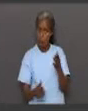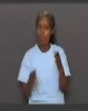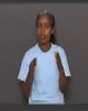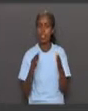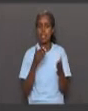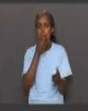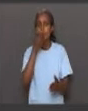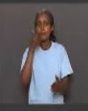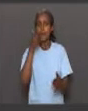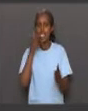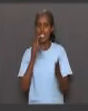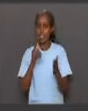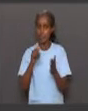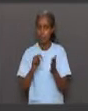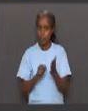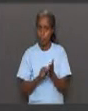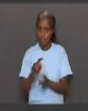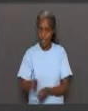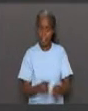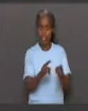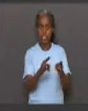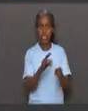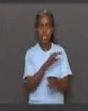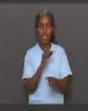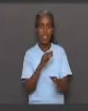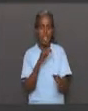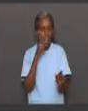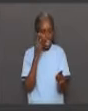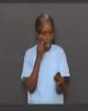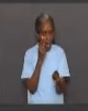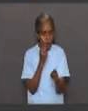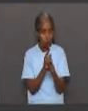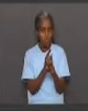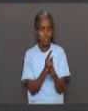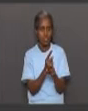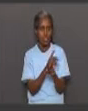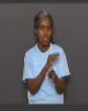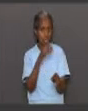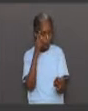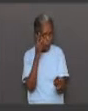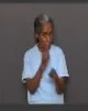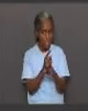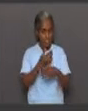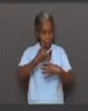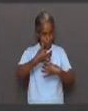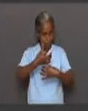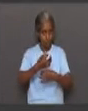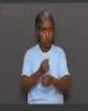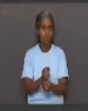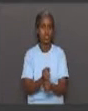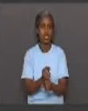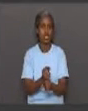best techniques for forming accurate and correct conclusions.